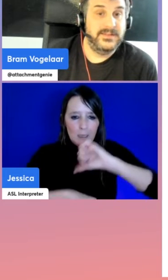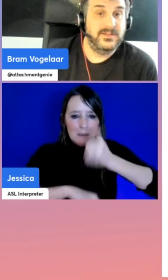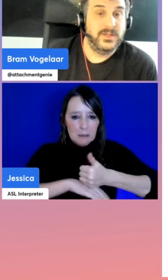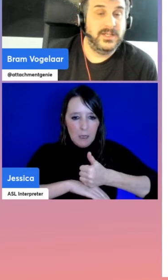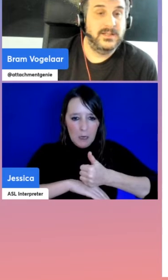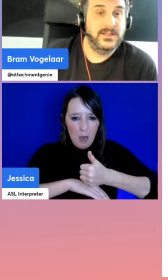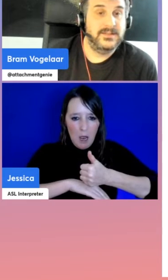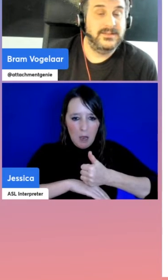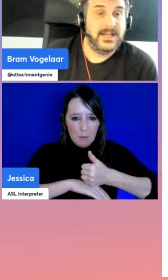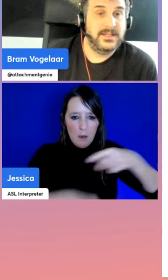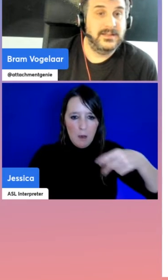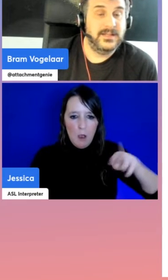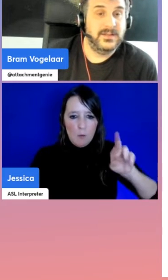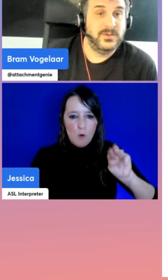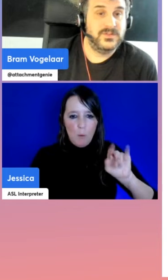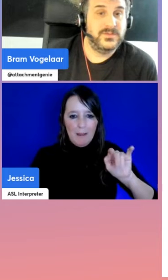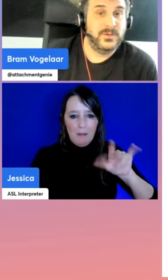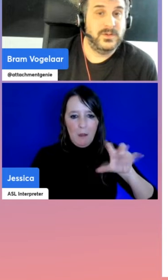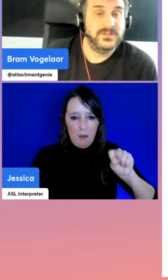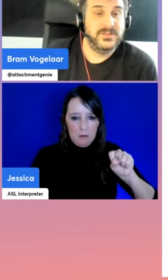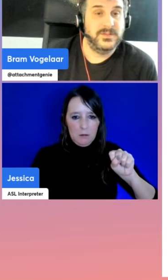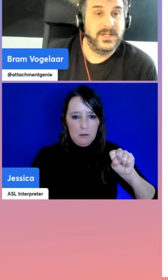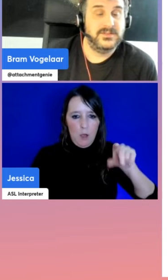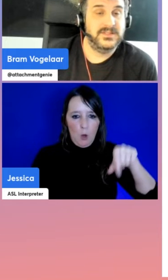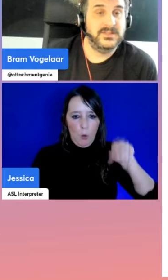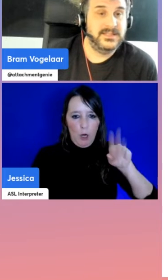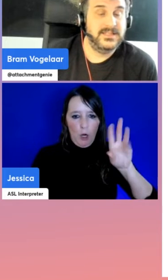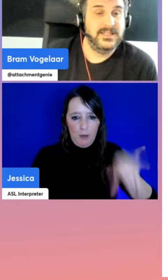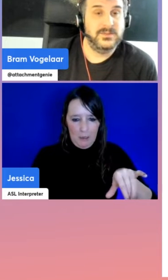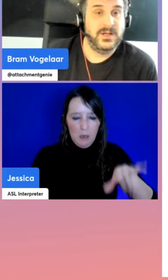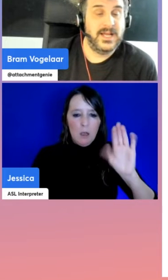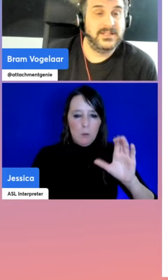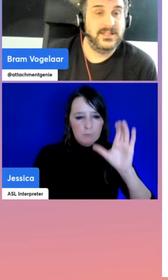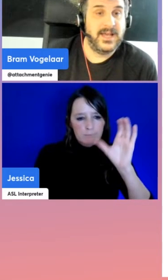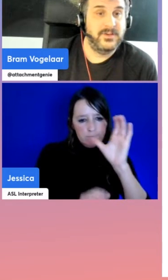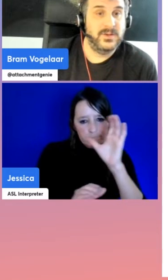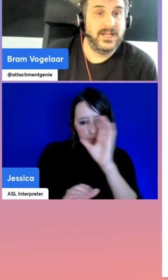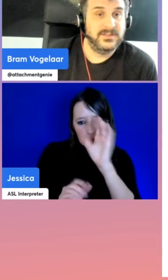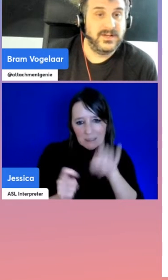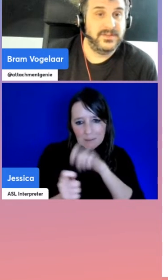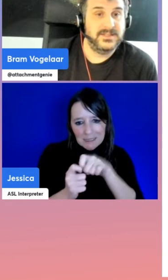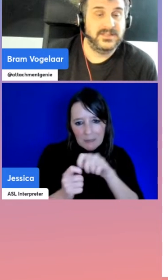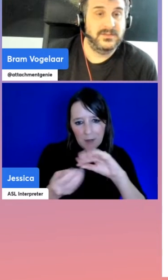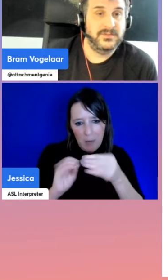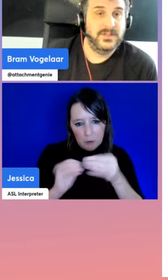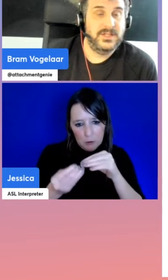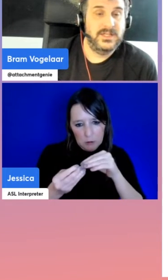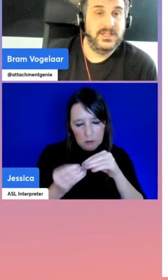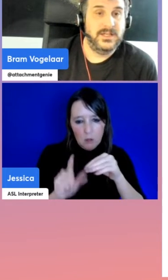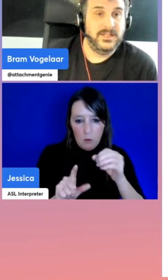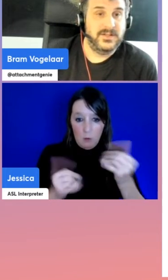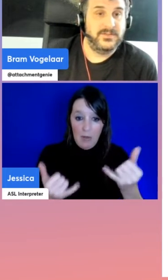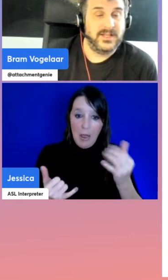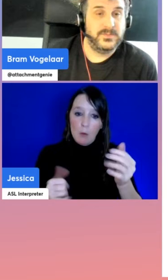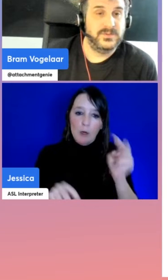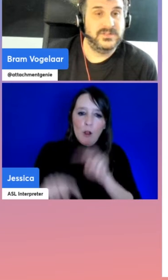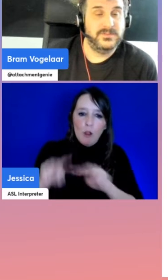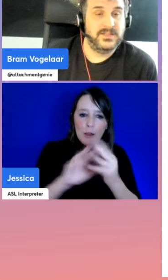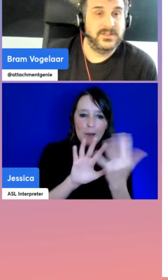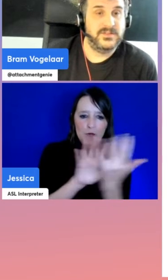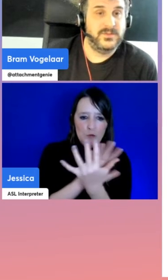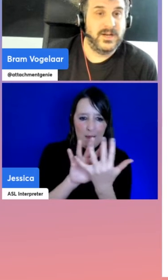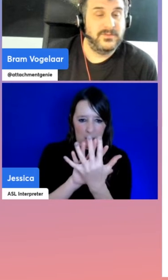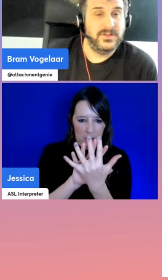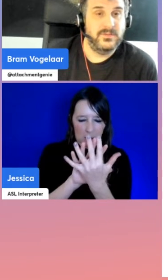a Prometheus query that looks for certain metrics. In this case, we're going to actually have a look at traffic itself. Traffic